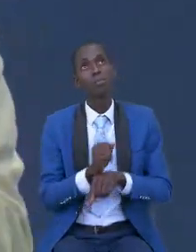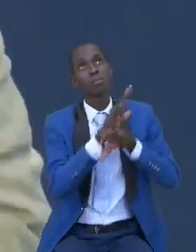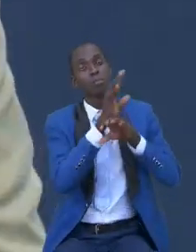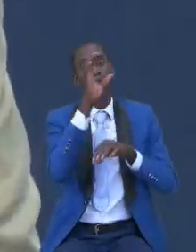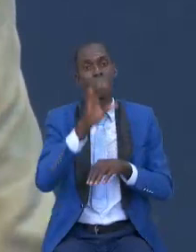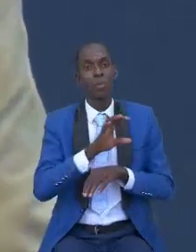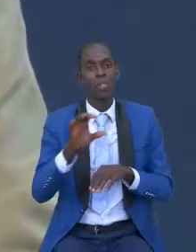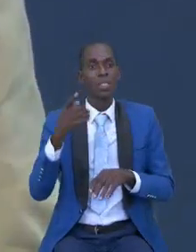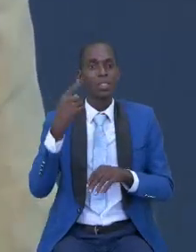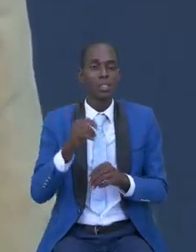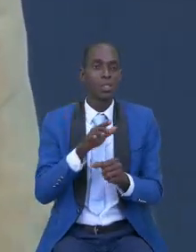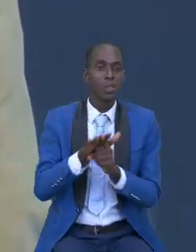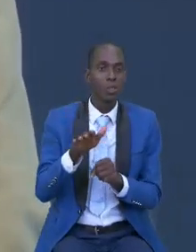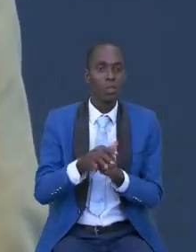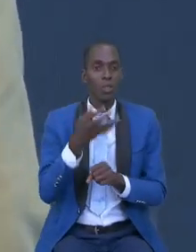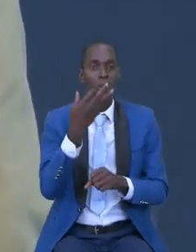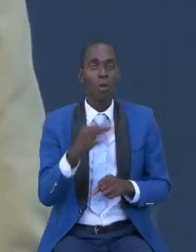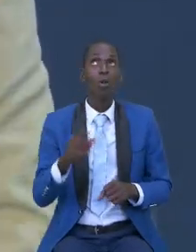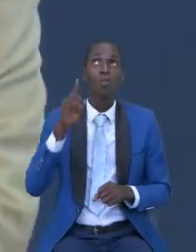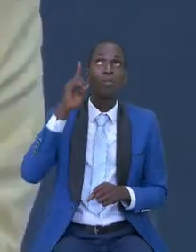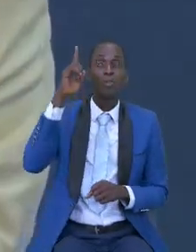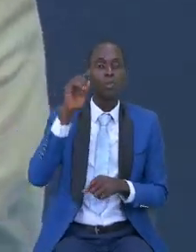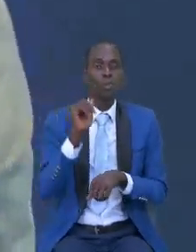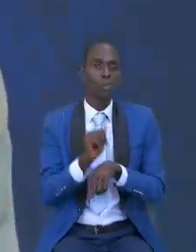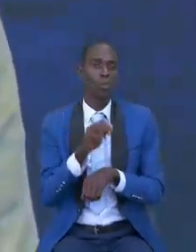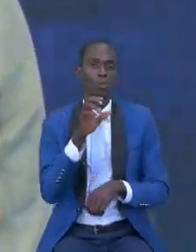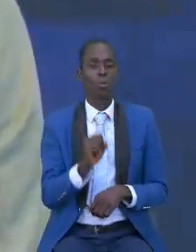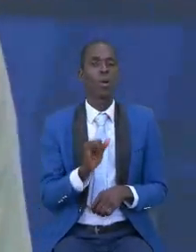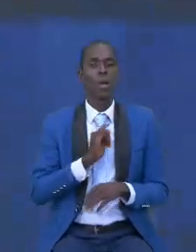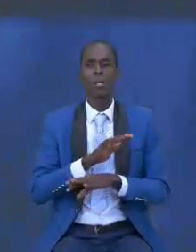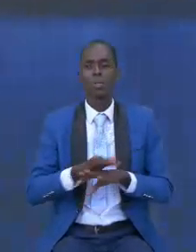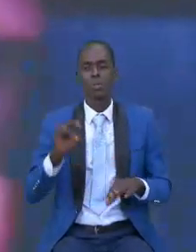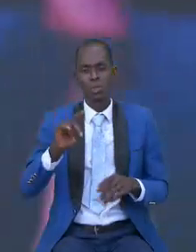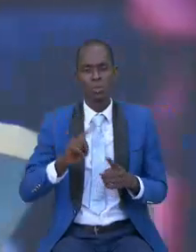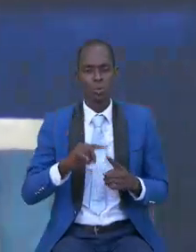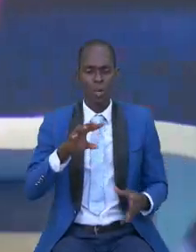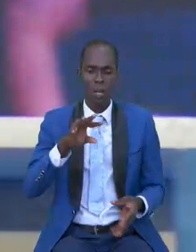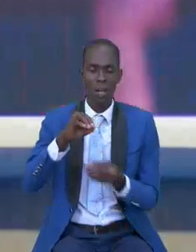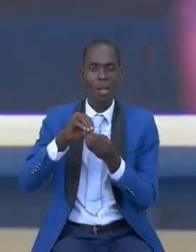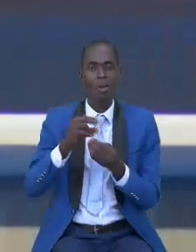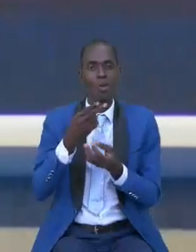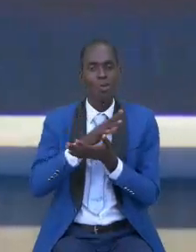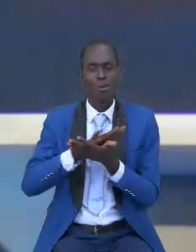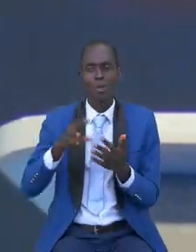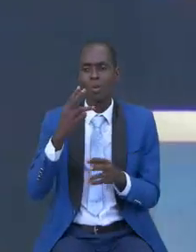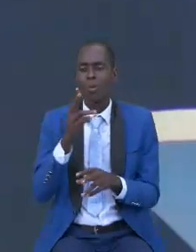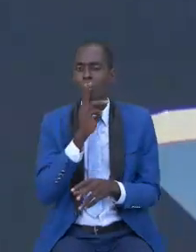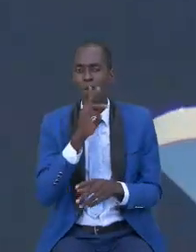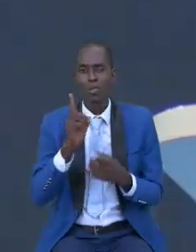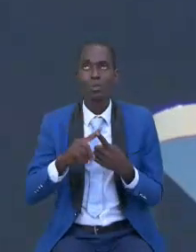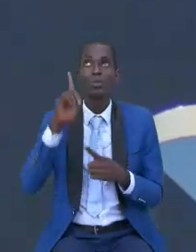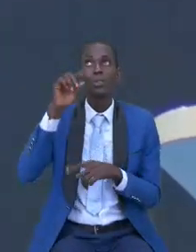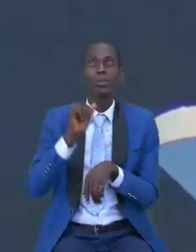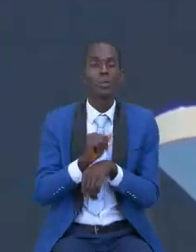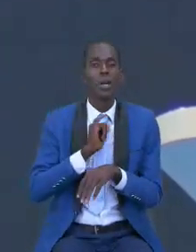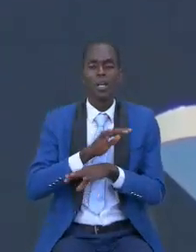sufficiency of his works. I don't have to add holy water to his works. I don't